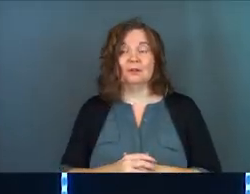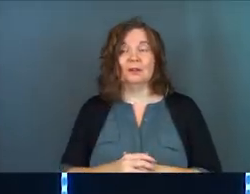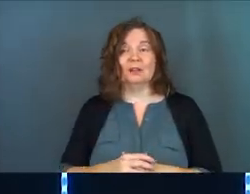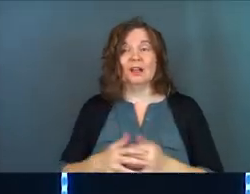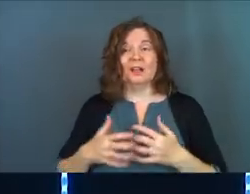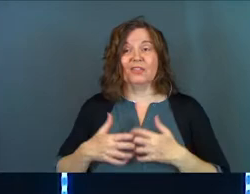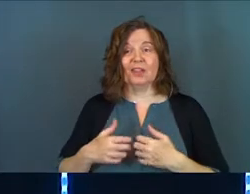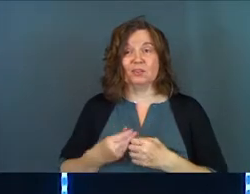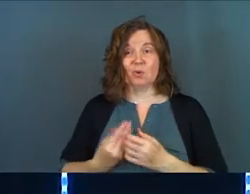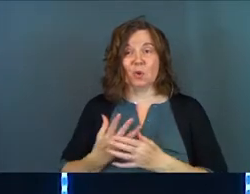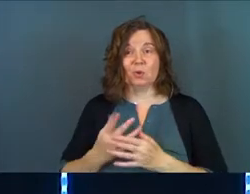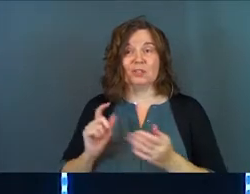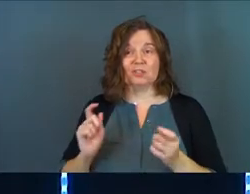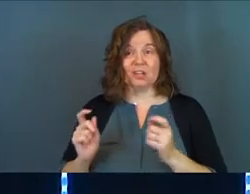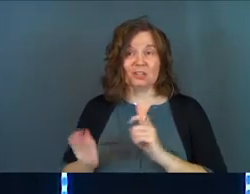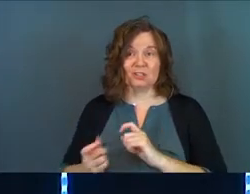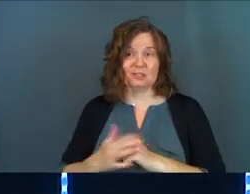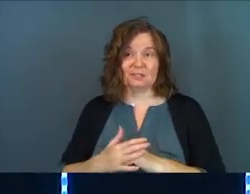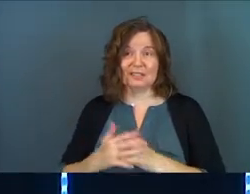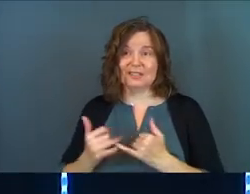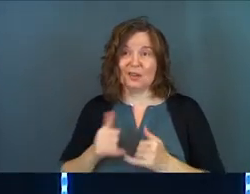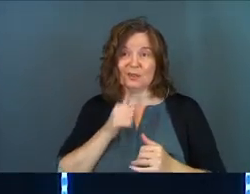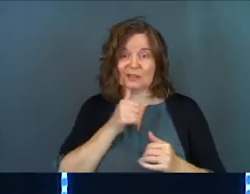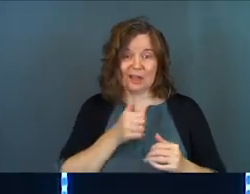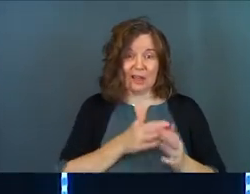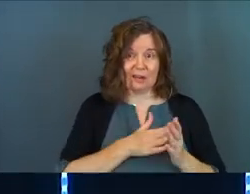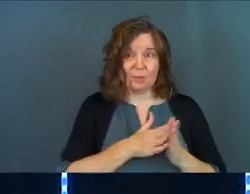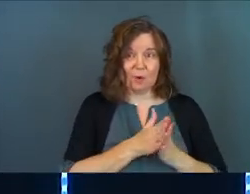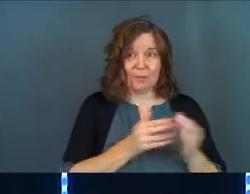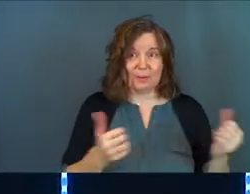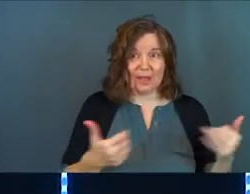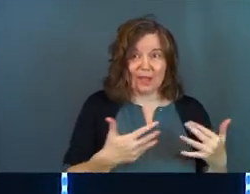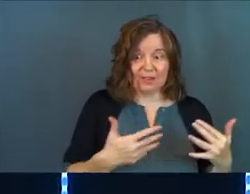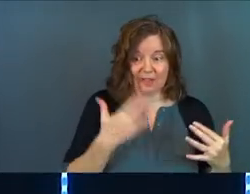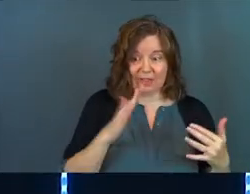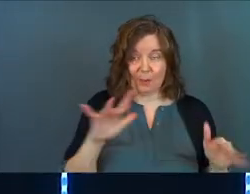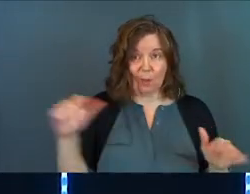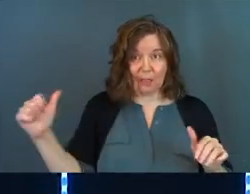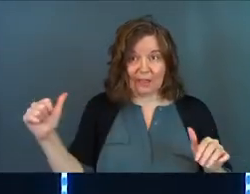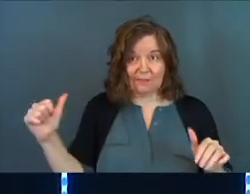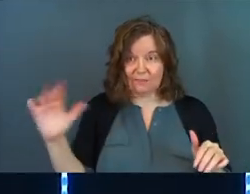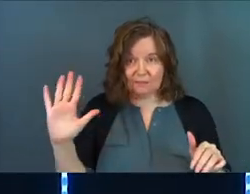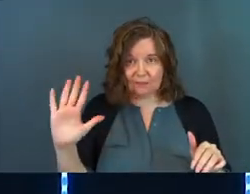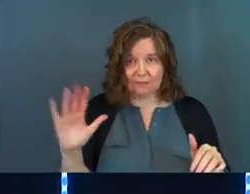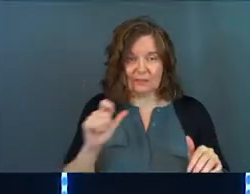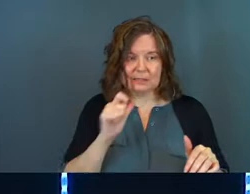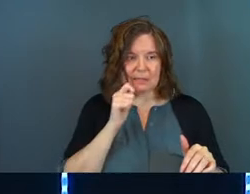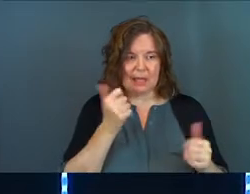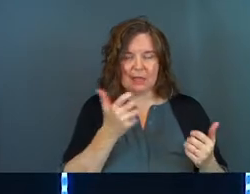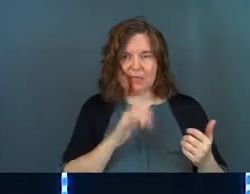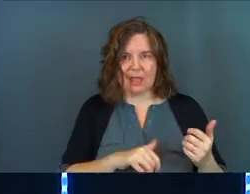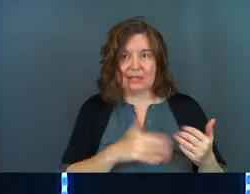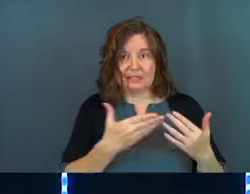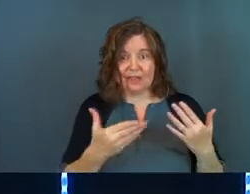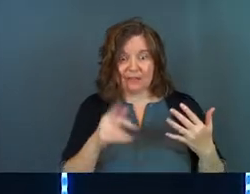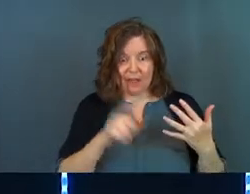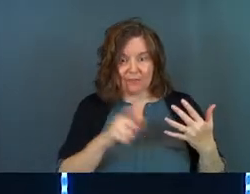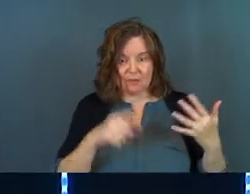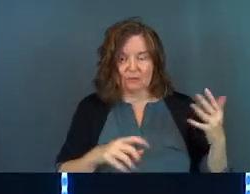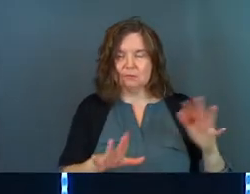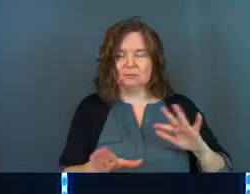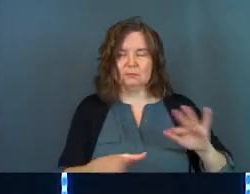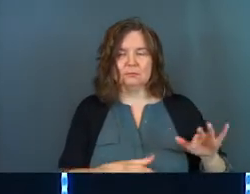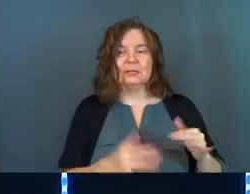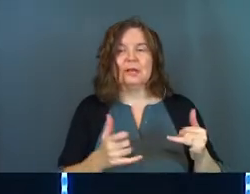the engine of growth changes. It is no longer my fear that God will leave me. It is no longer any of that stuff. It